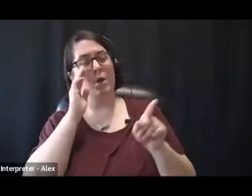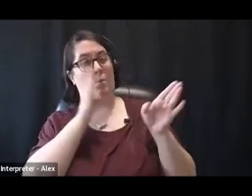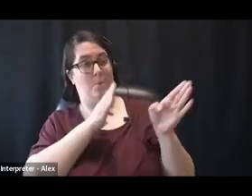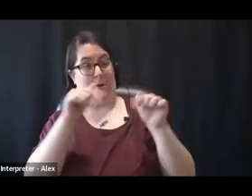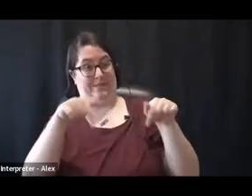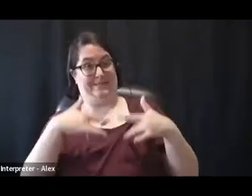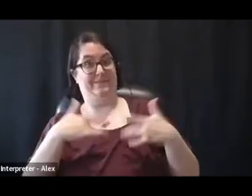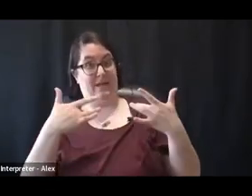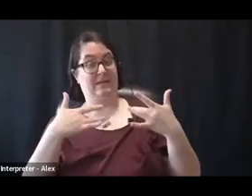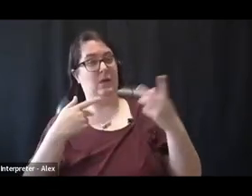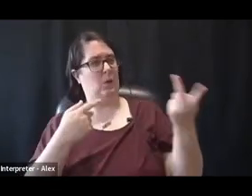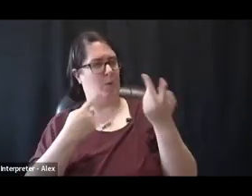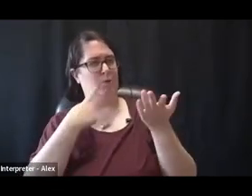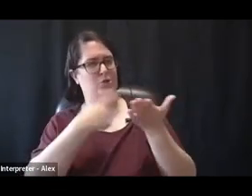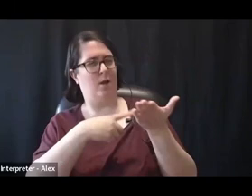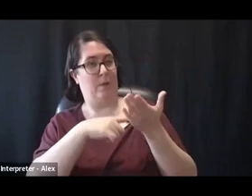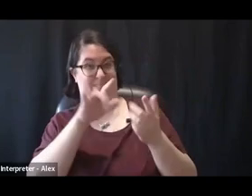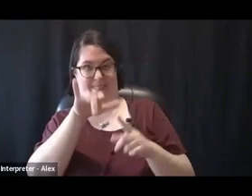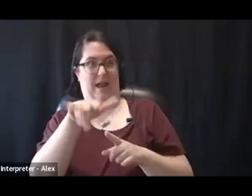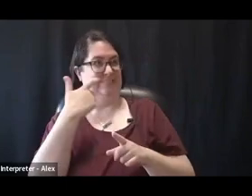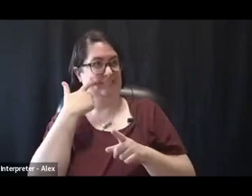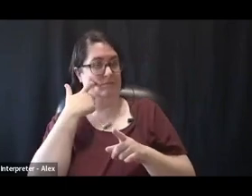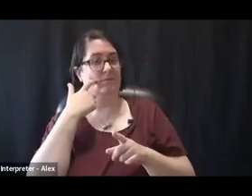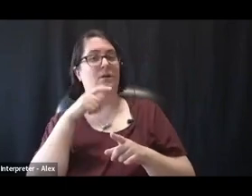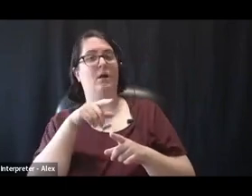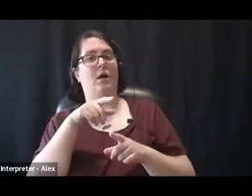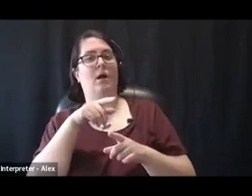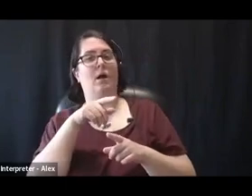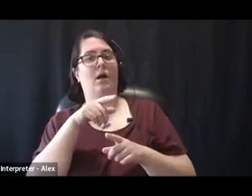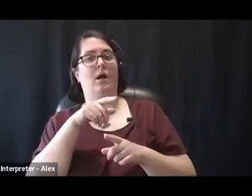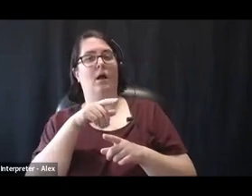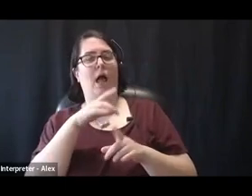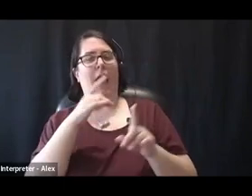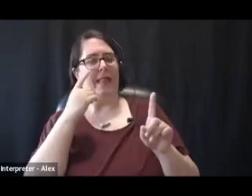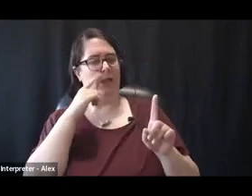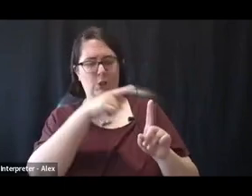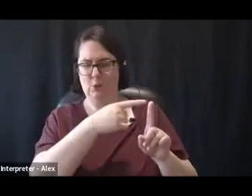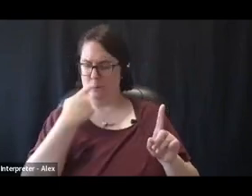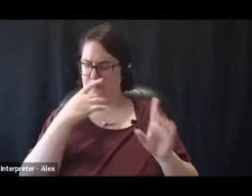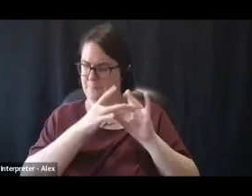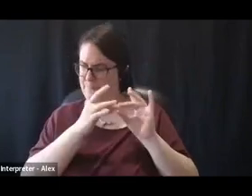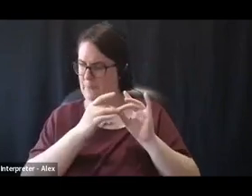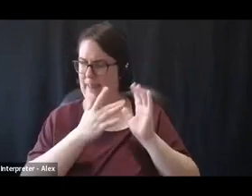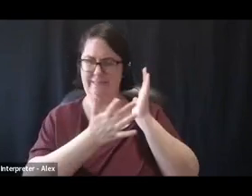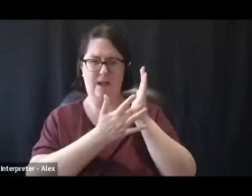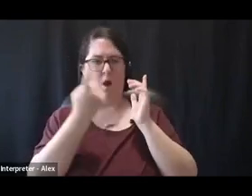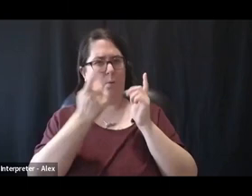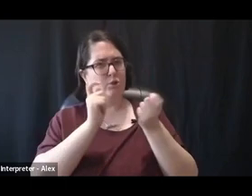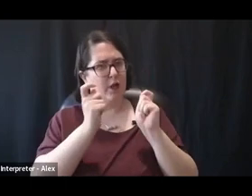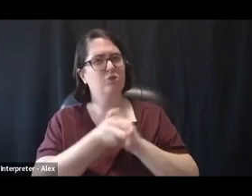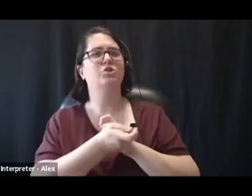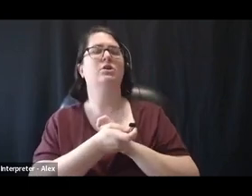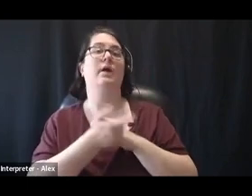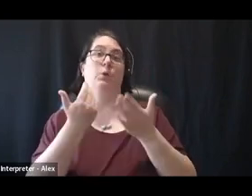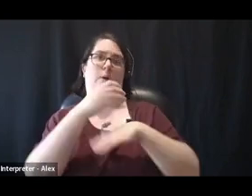event, we were talking about exactly that, right? So, I think you said that technology is always changing,